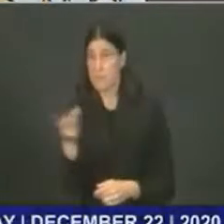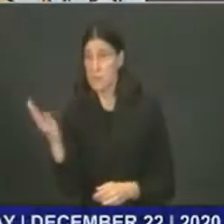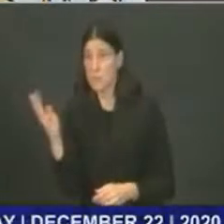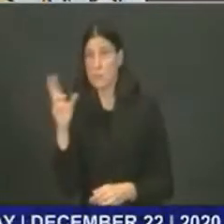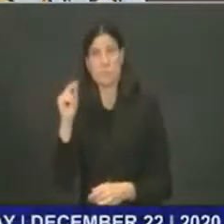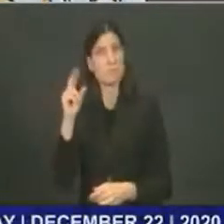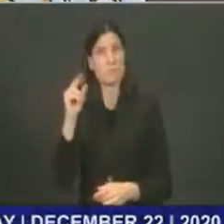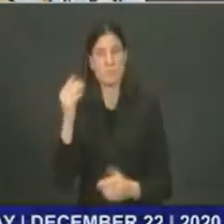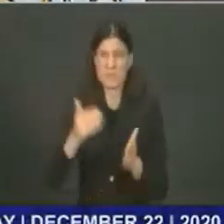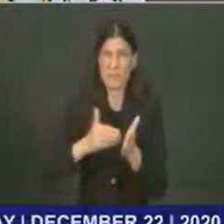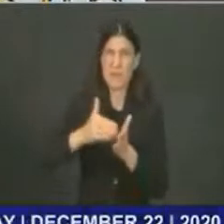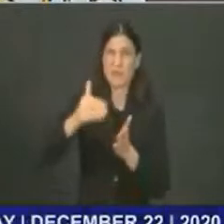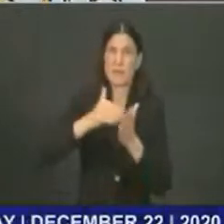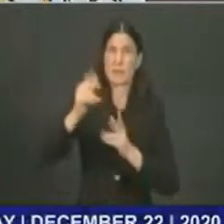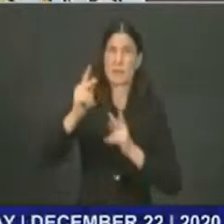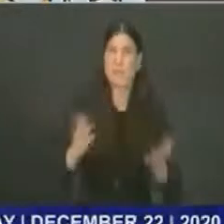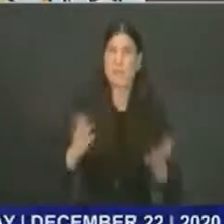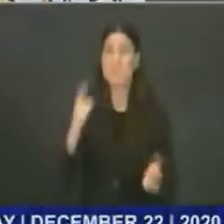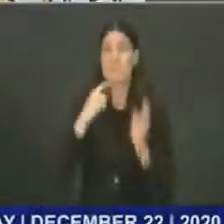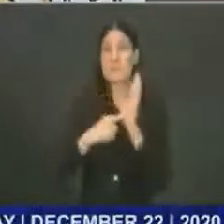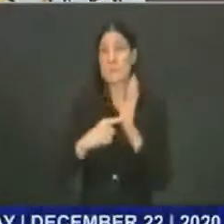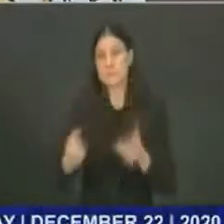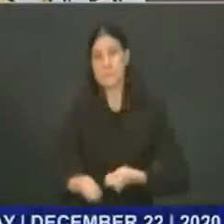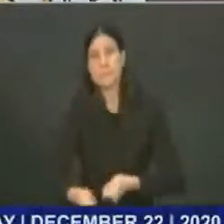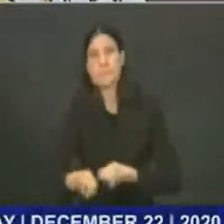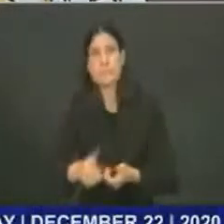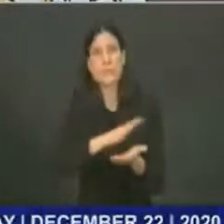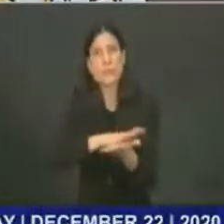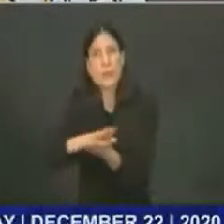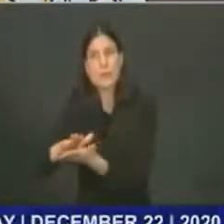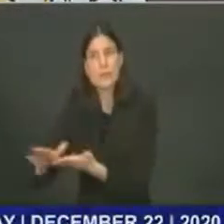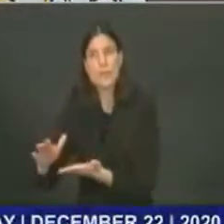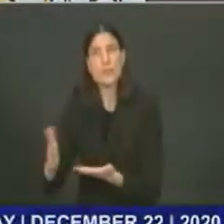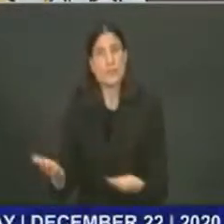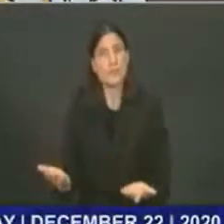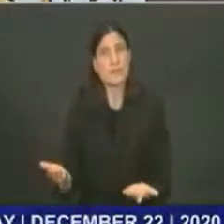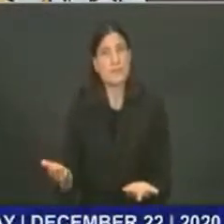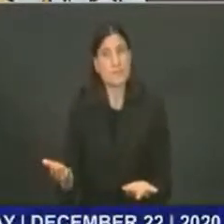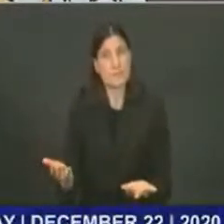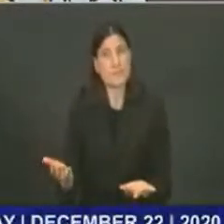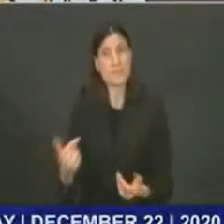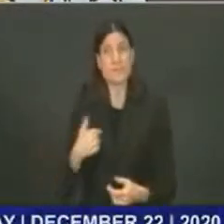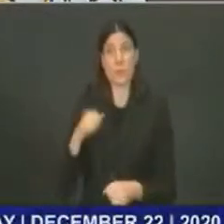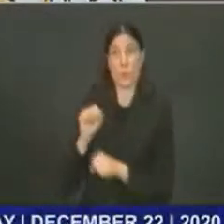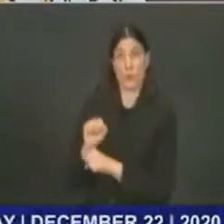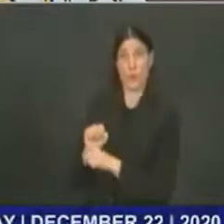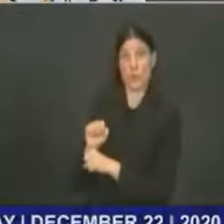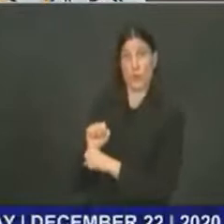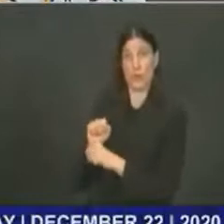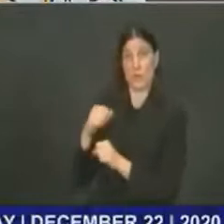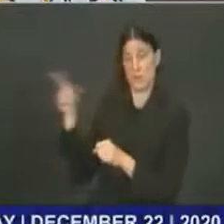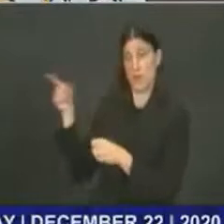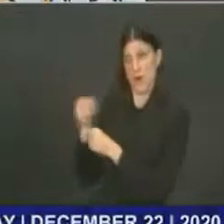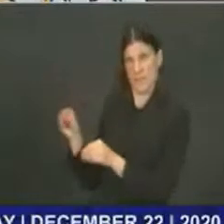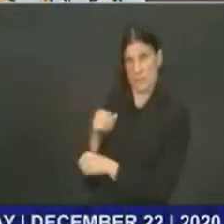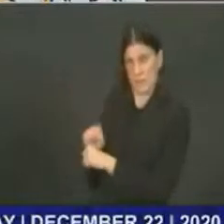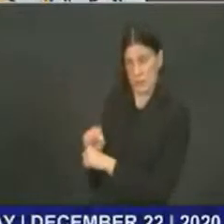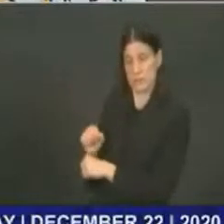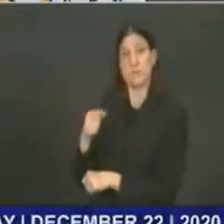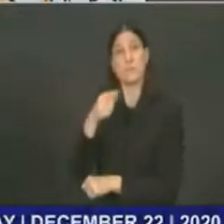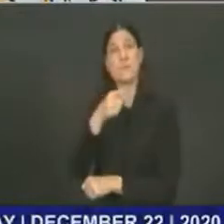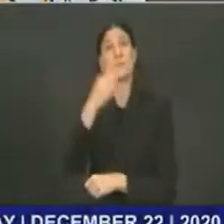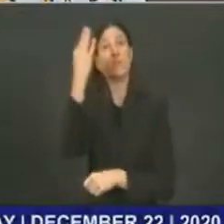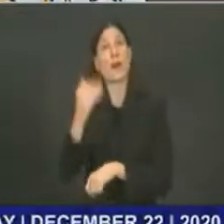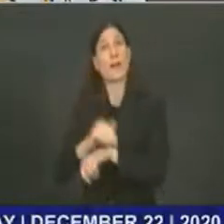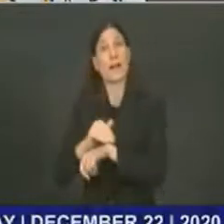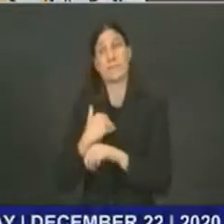on Fridays. I leave my office, and there's a crew of custodians waiting on a Friday to go clean my office. With